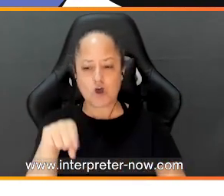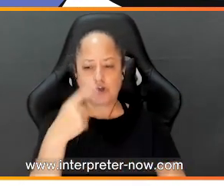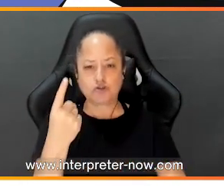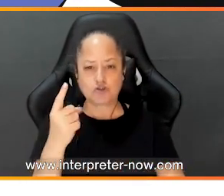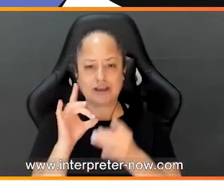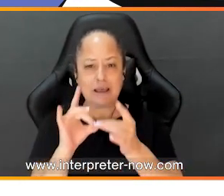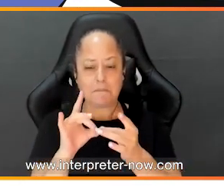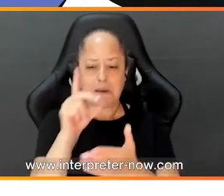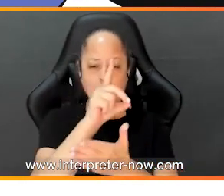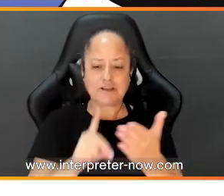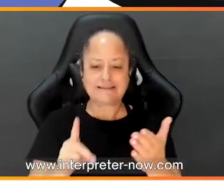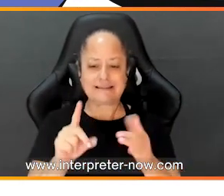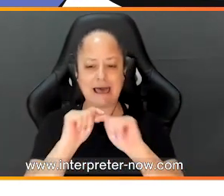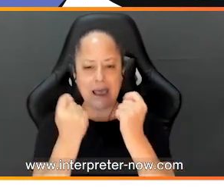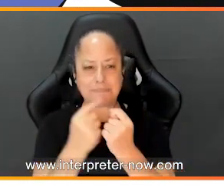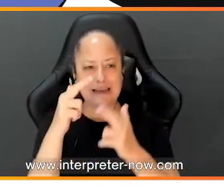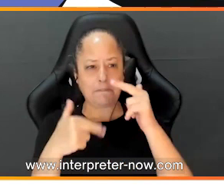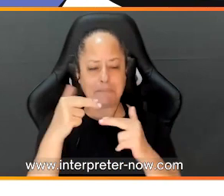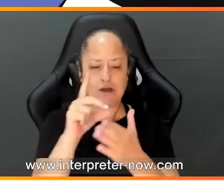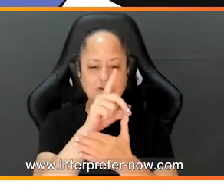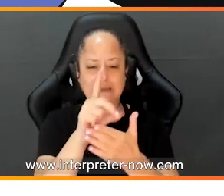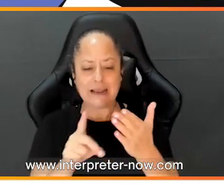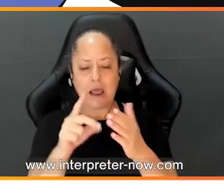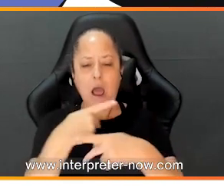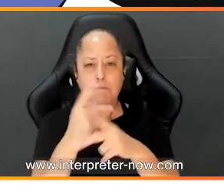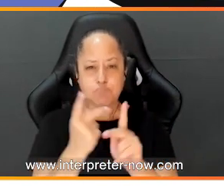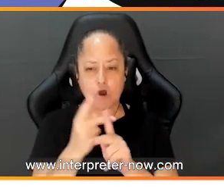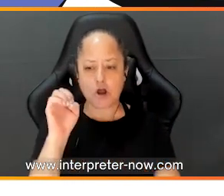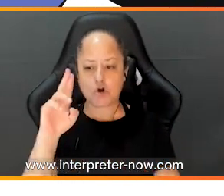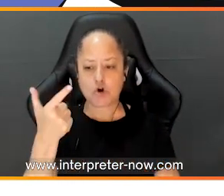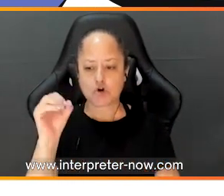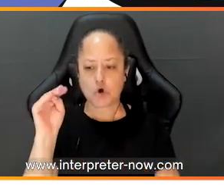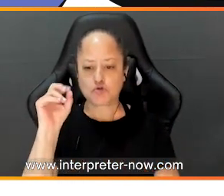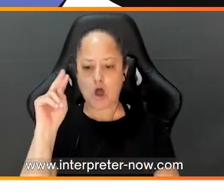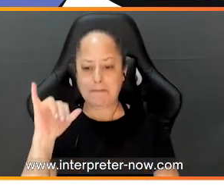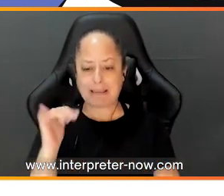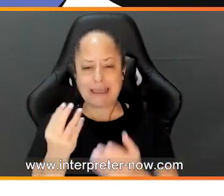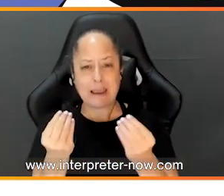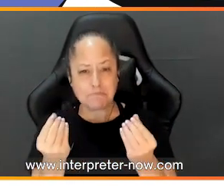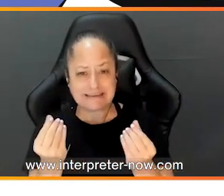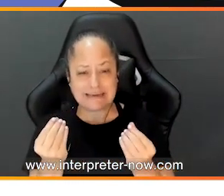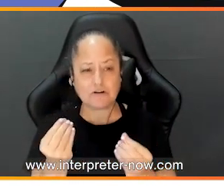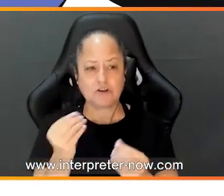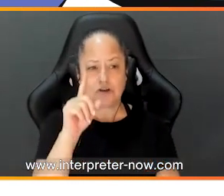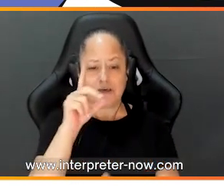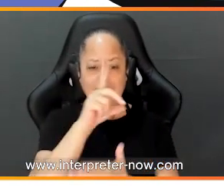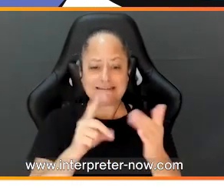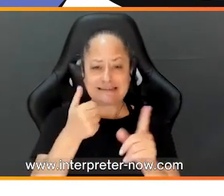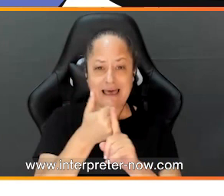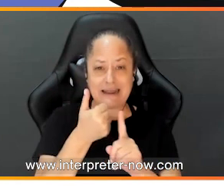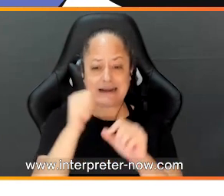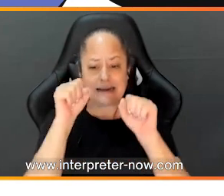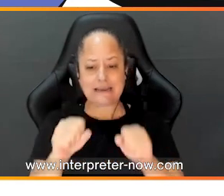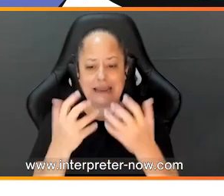of just the design itself can work for as many people as possible. But it's also thinking of, well, when we get that product into